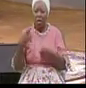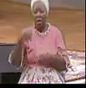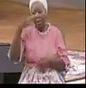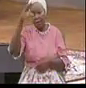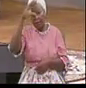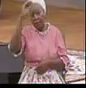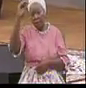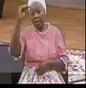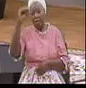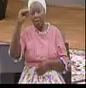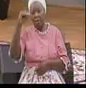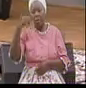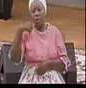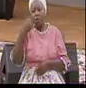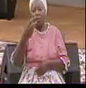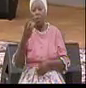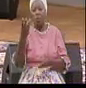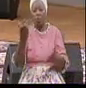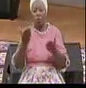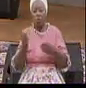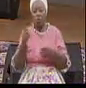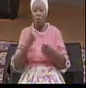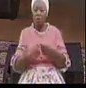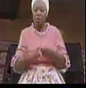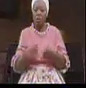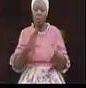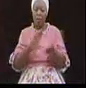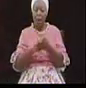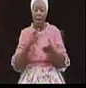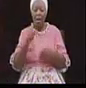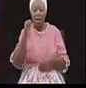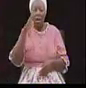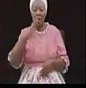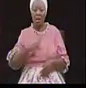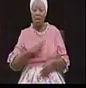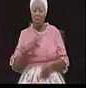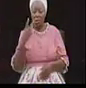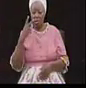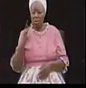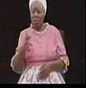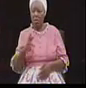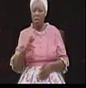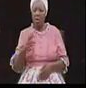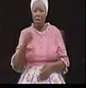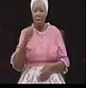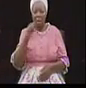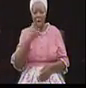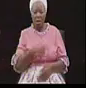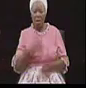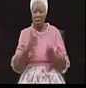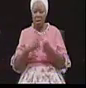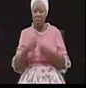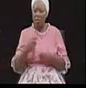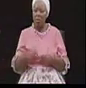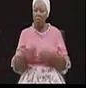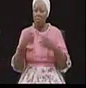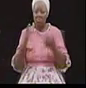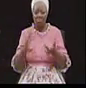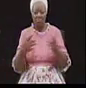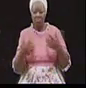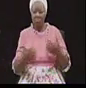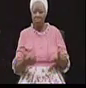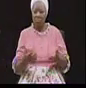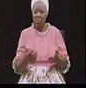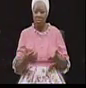man who was to marry the lady saw her. She was chatting the